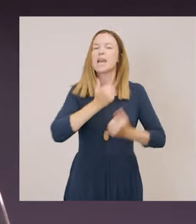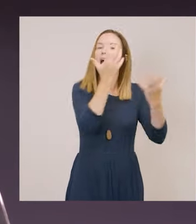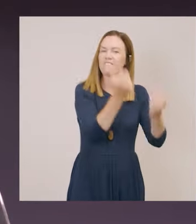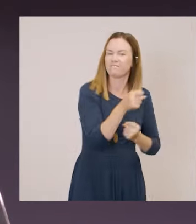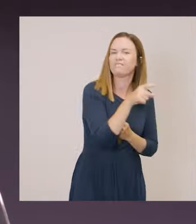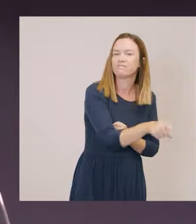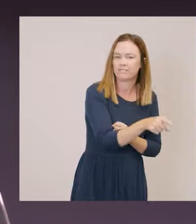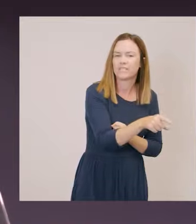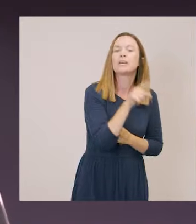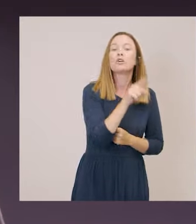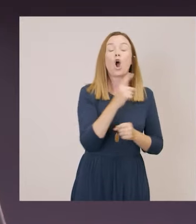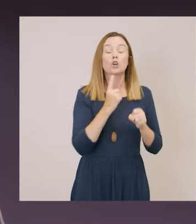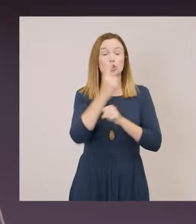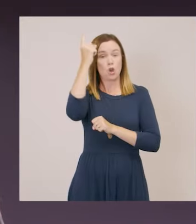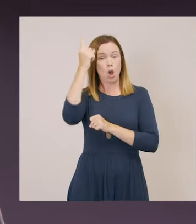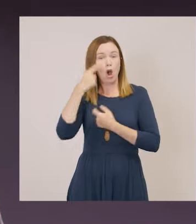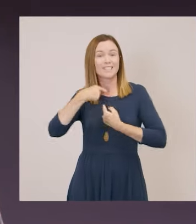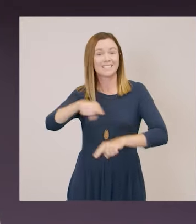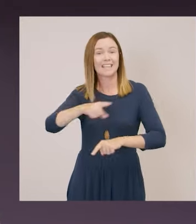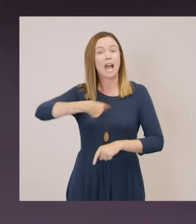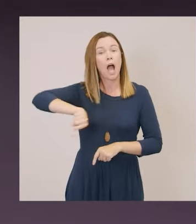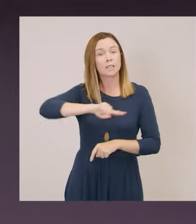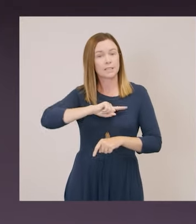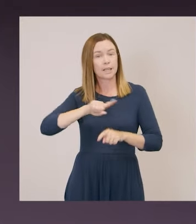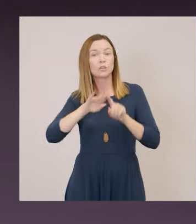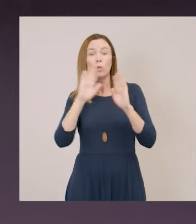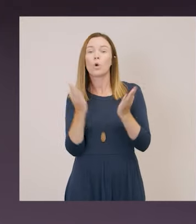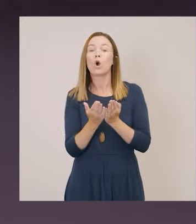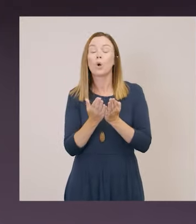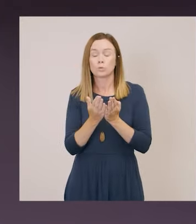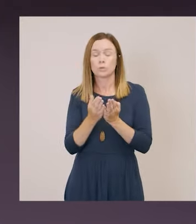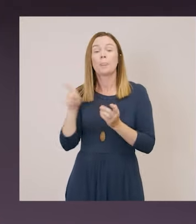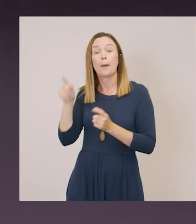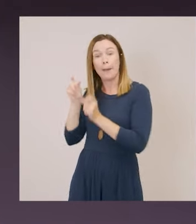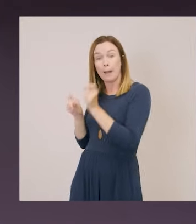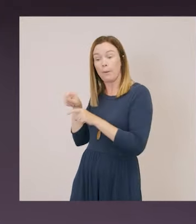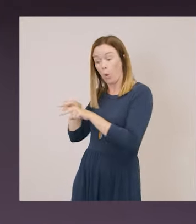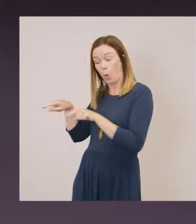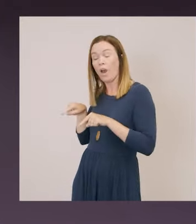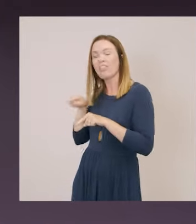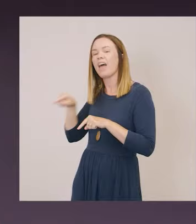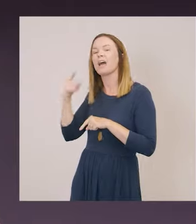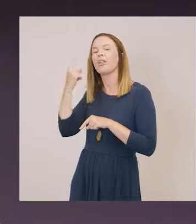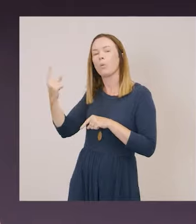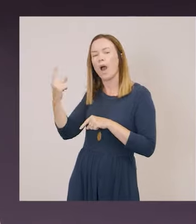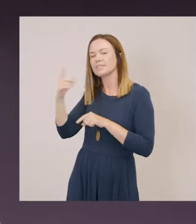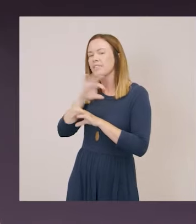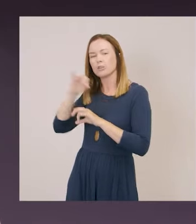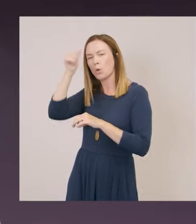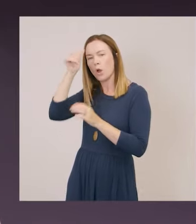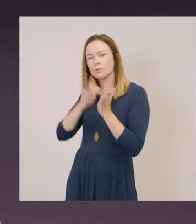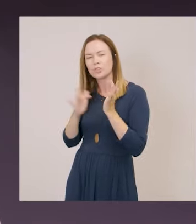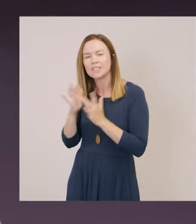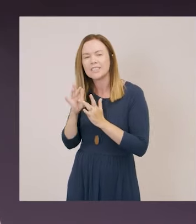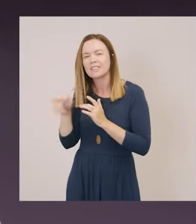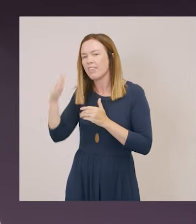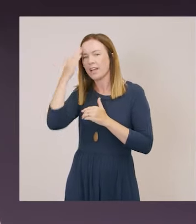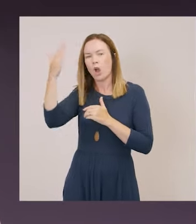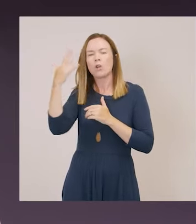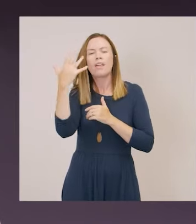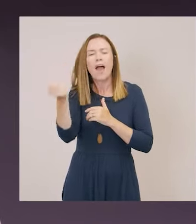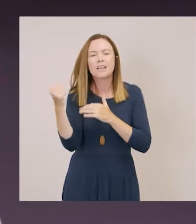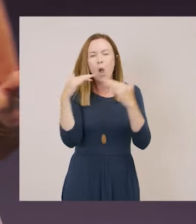God has sent us into this world. The civilians are the people that don't have a relationship with Jesus yet. They don't know the battle for their souls. They don't